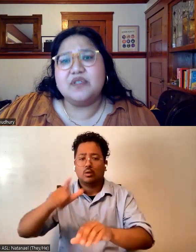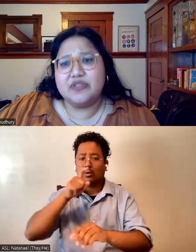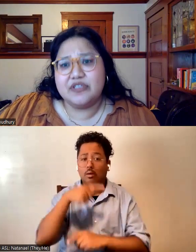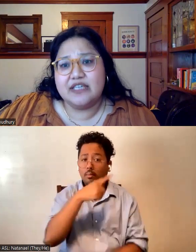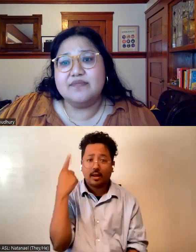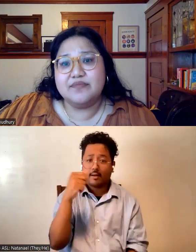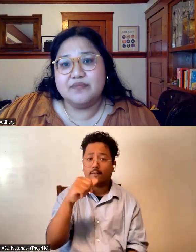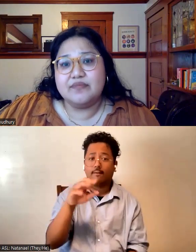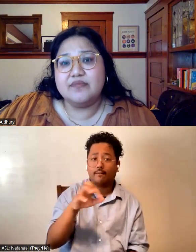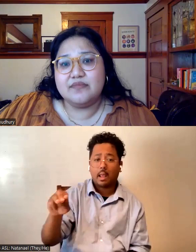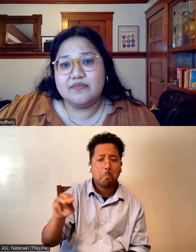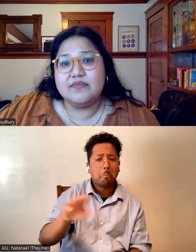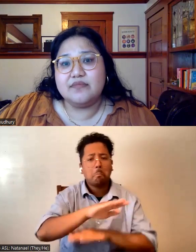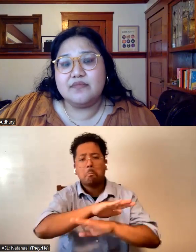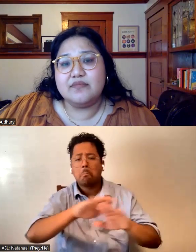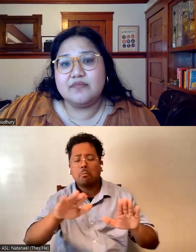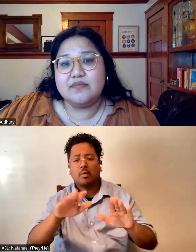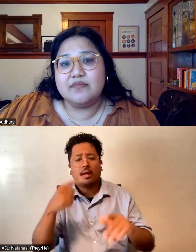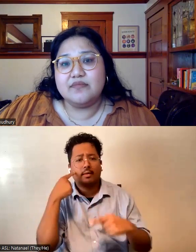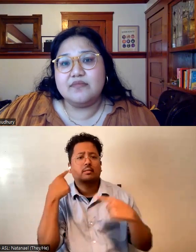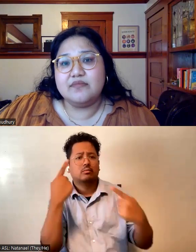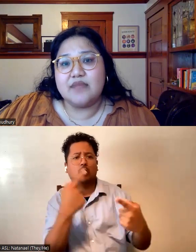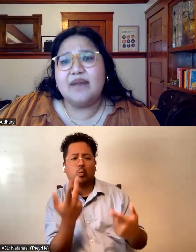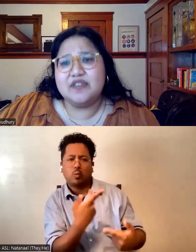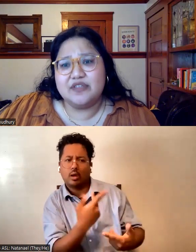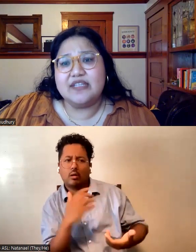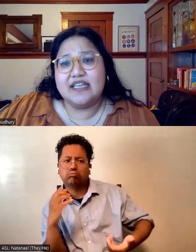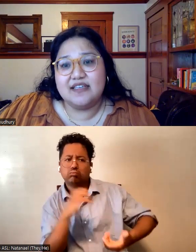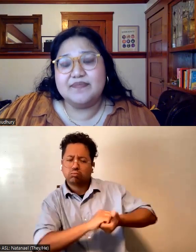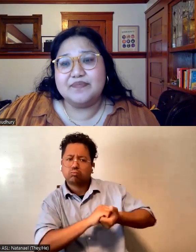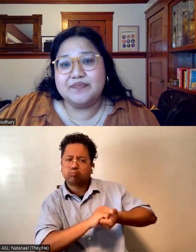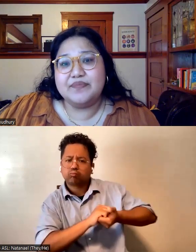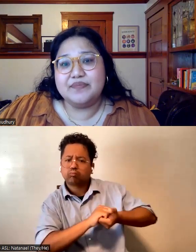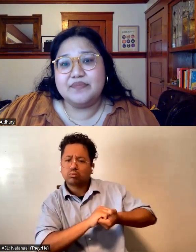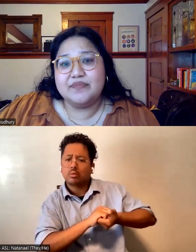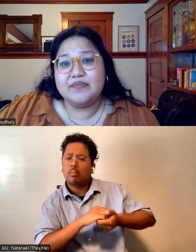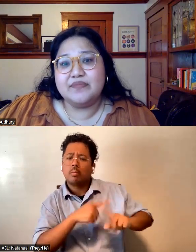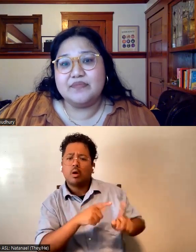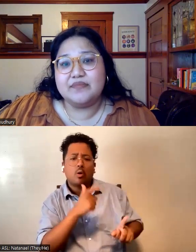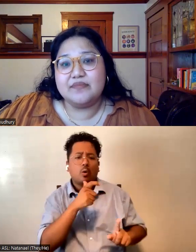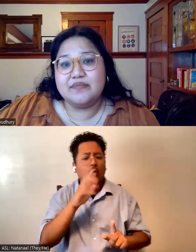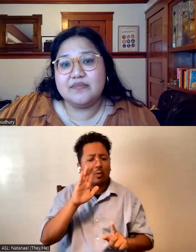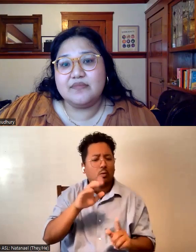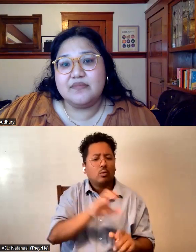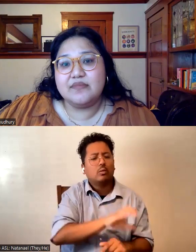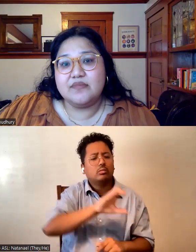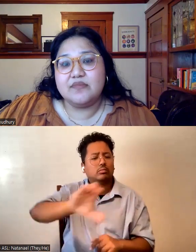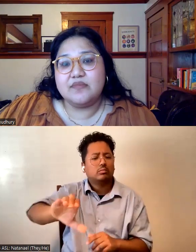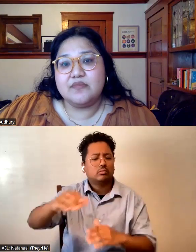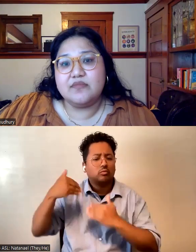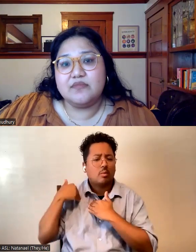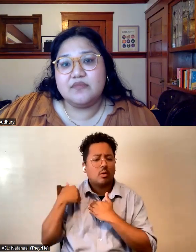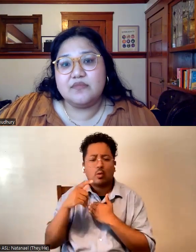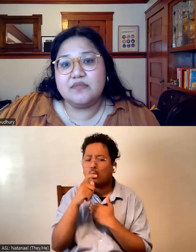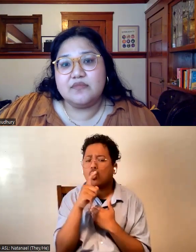because Absolutely. I do think that we work in solidarity with each other. Absolutely. So who receives that responsibility? I want to make sure that